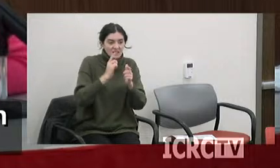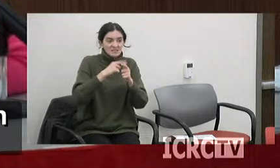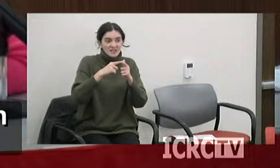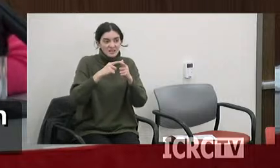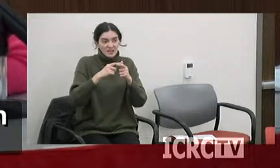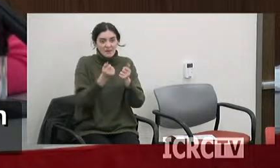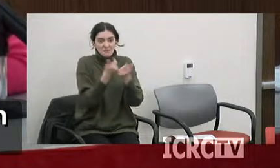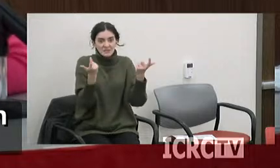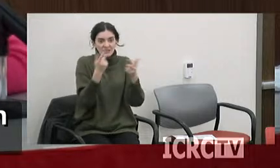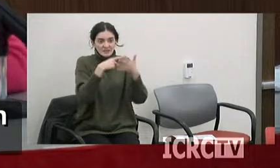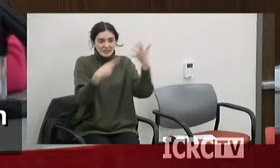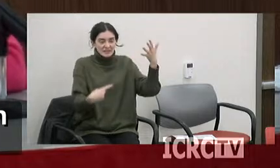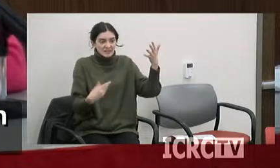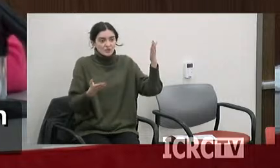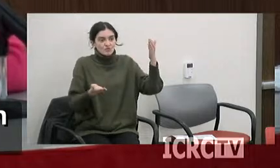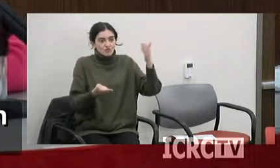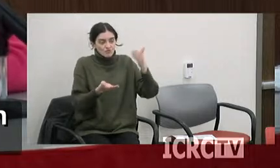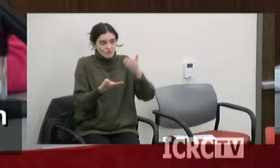at